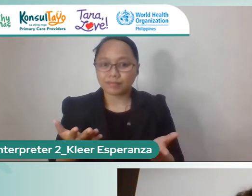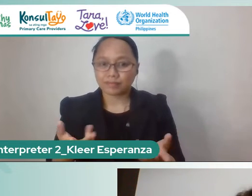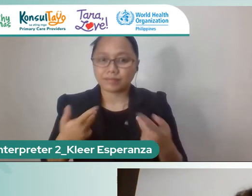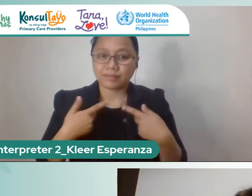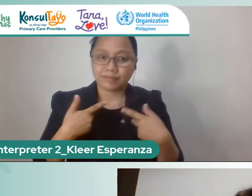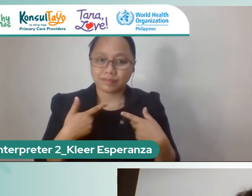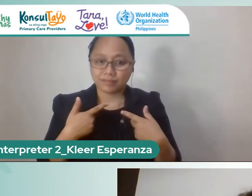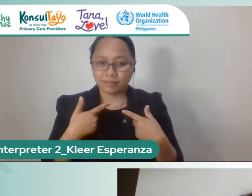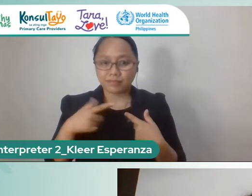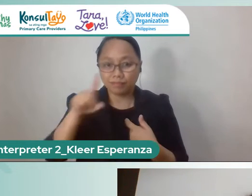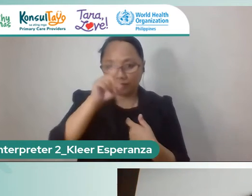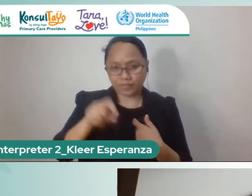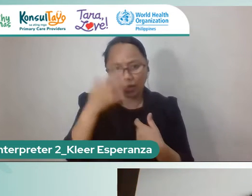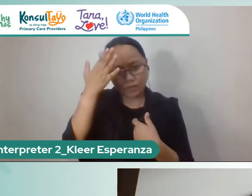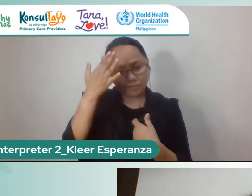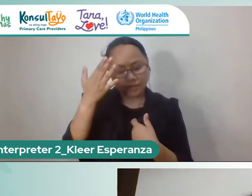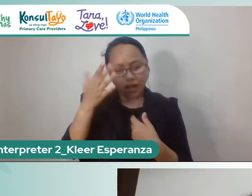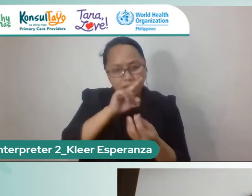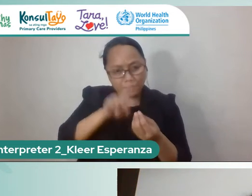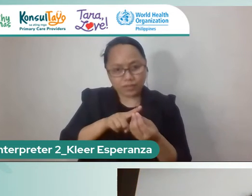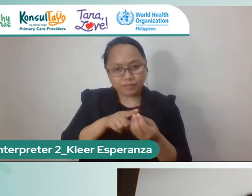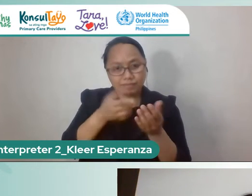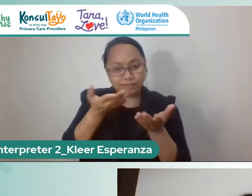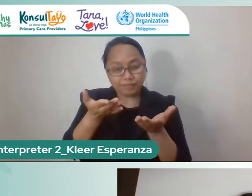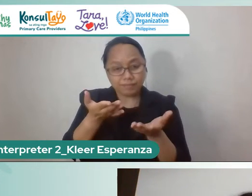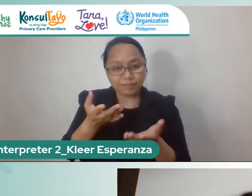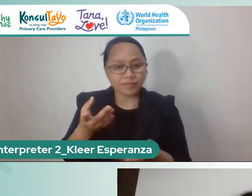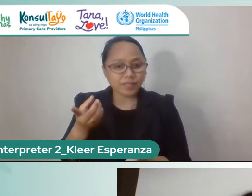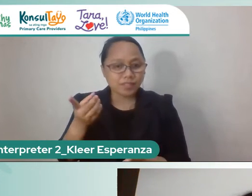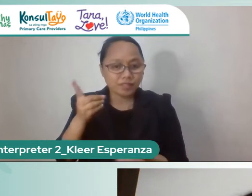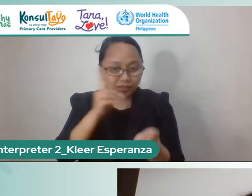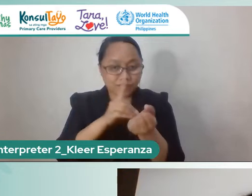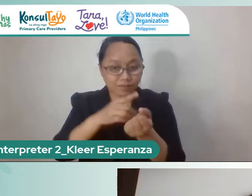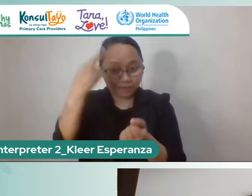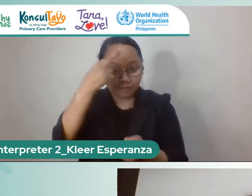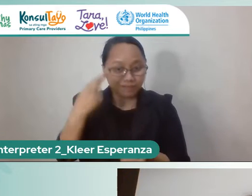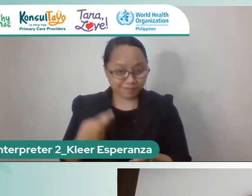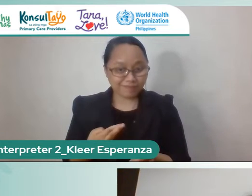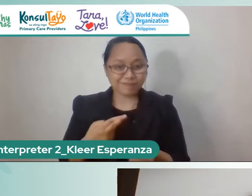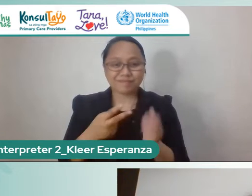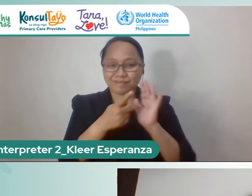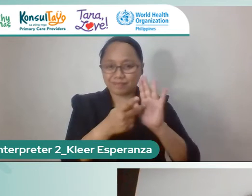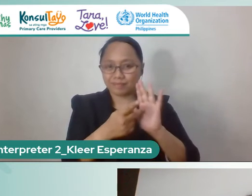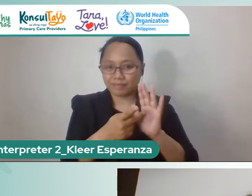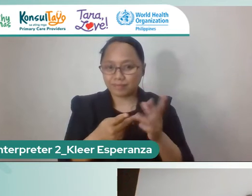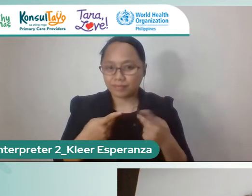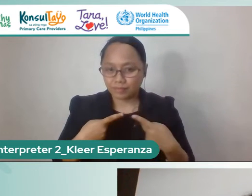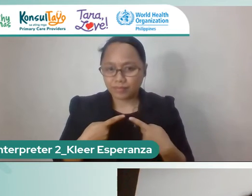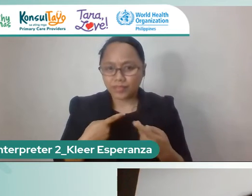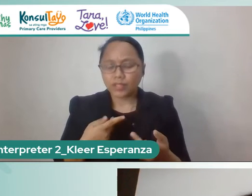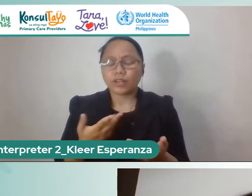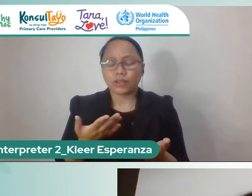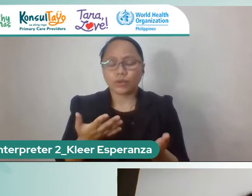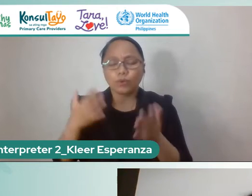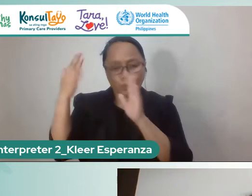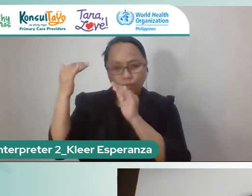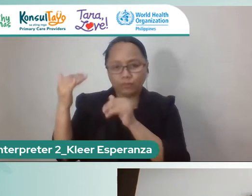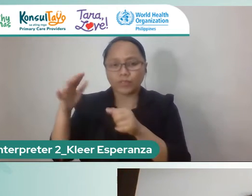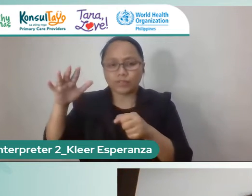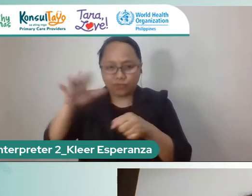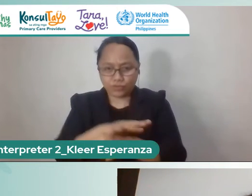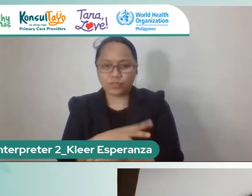my presentation, but what I can say about age for the vaccination, the recommendation